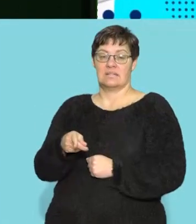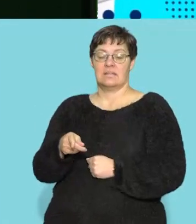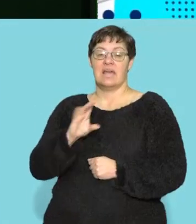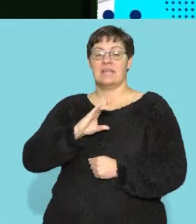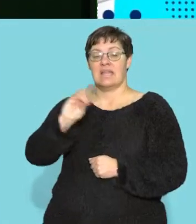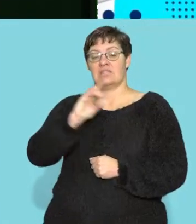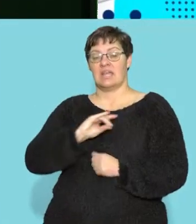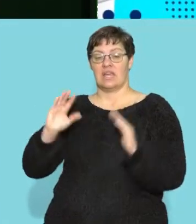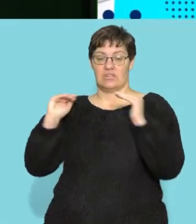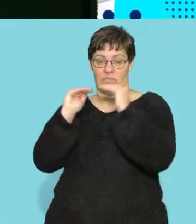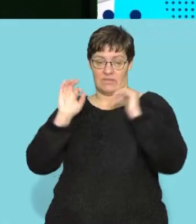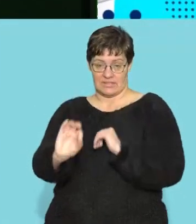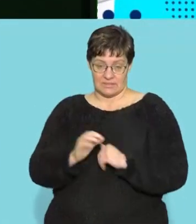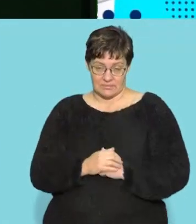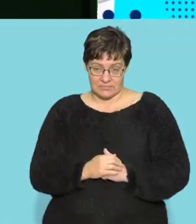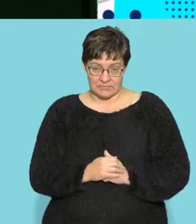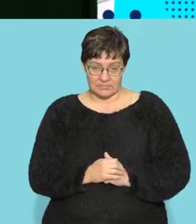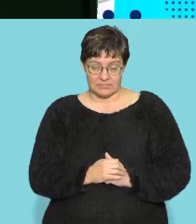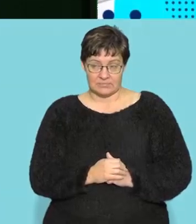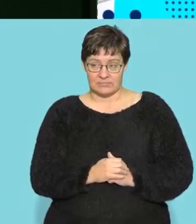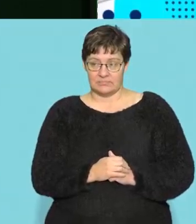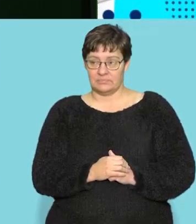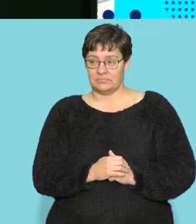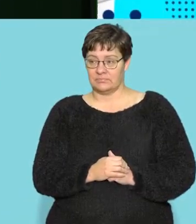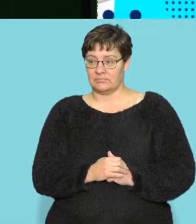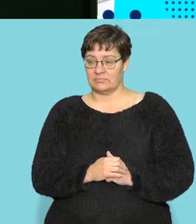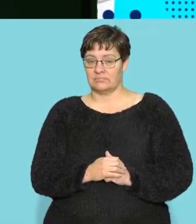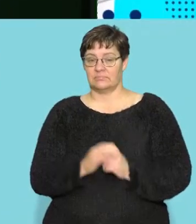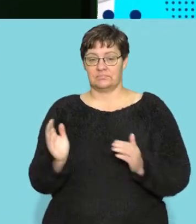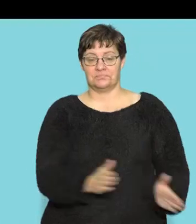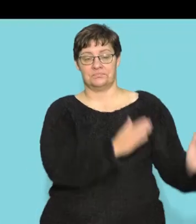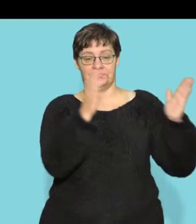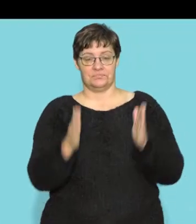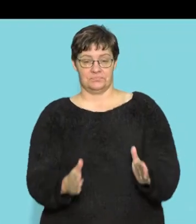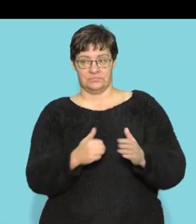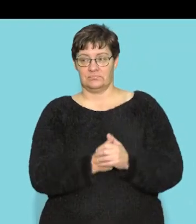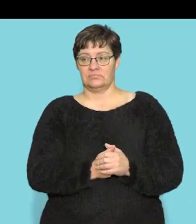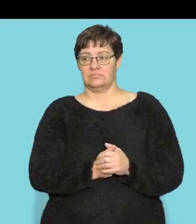into your cash and cash equivalents. Right, next one.